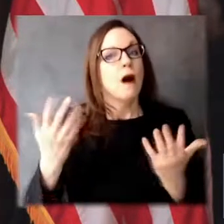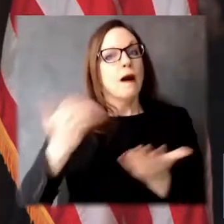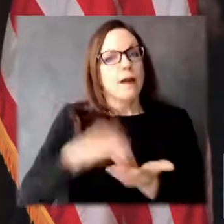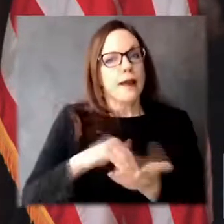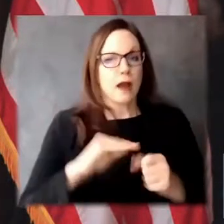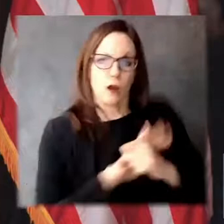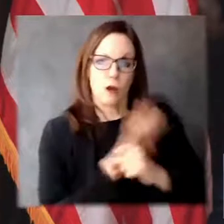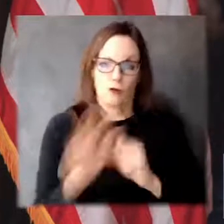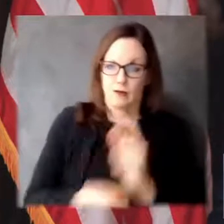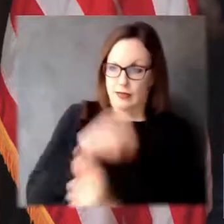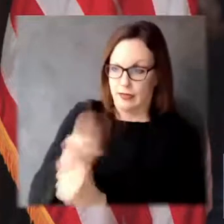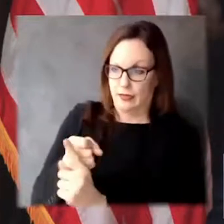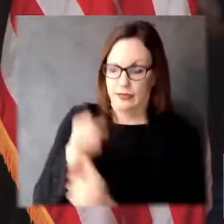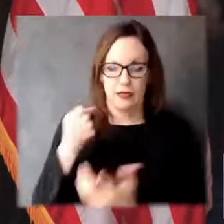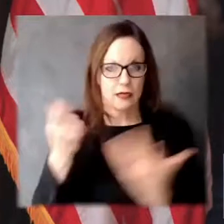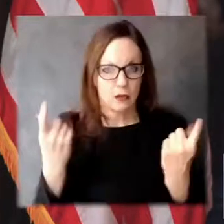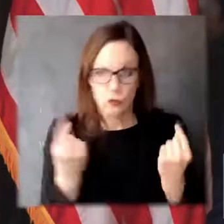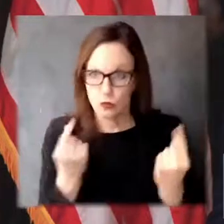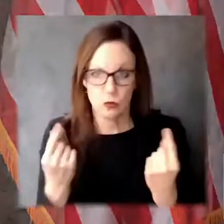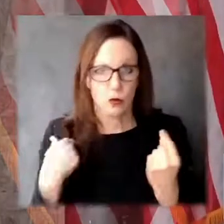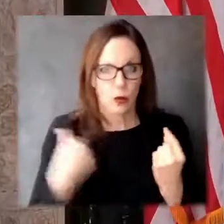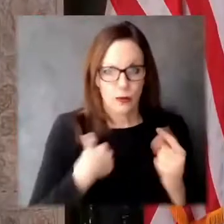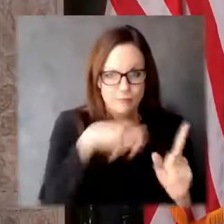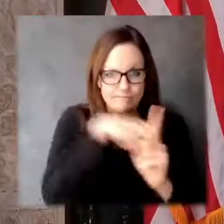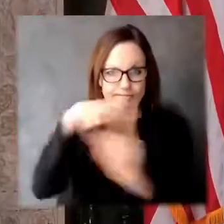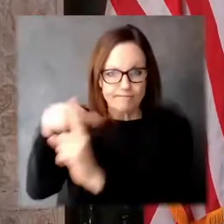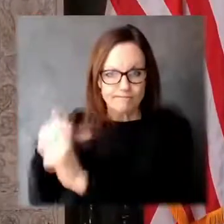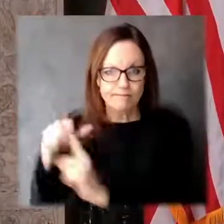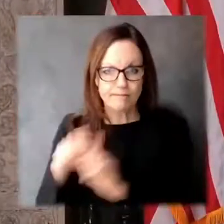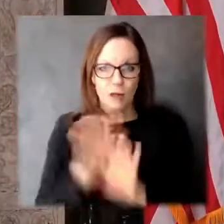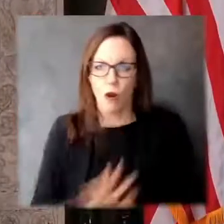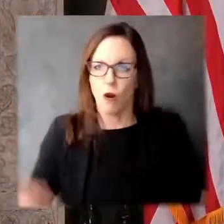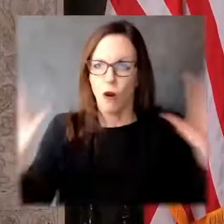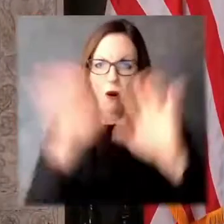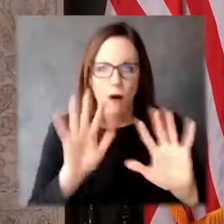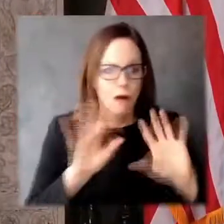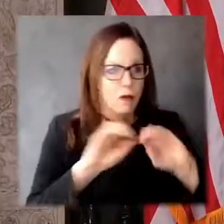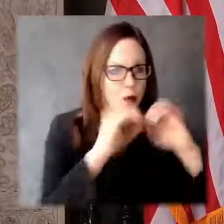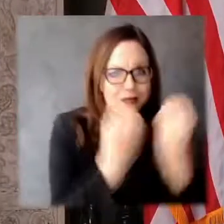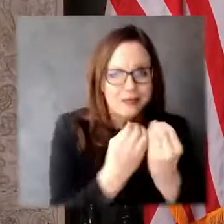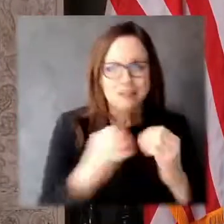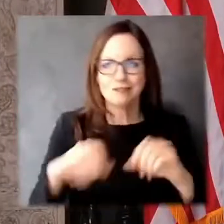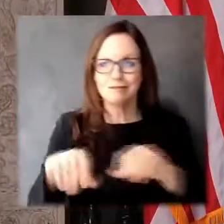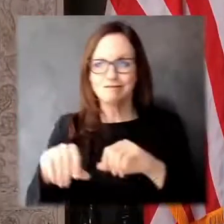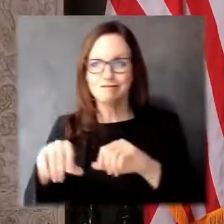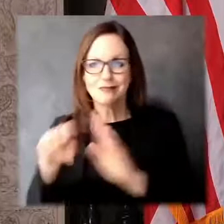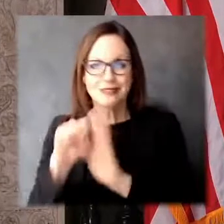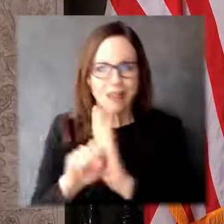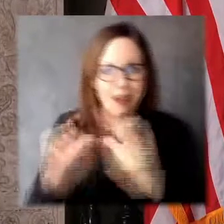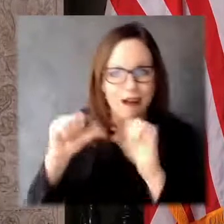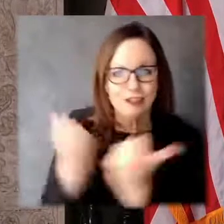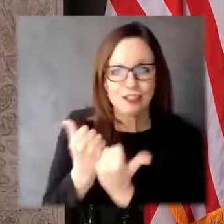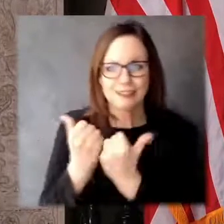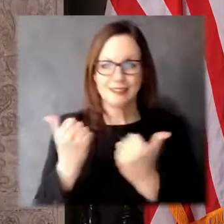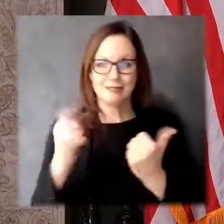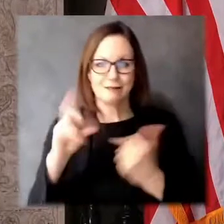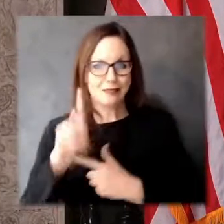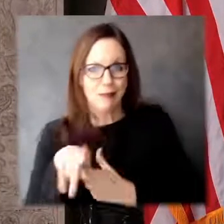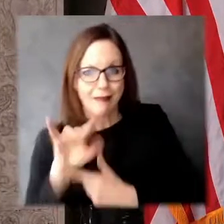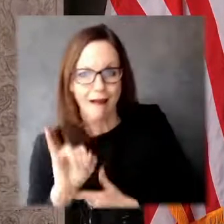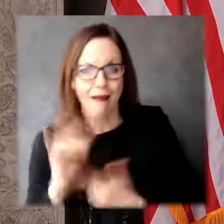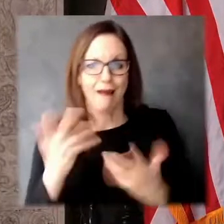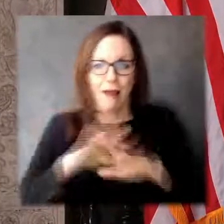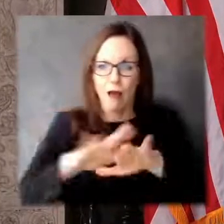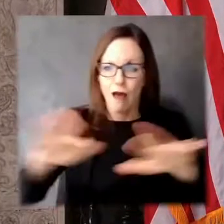state agencies to make sacrifices too. At my direction, they found hundreds of millions in cost savings over two